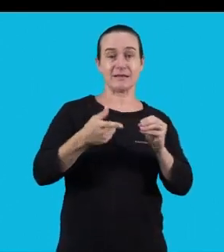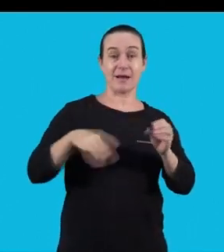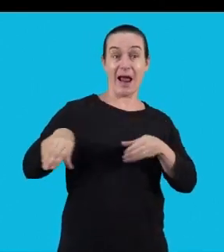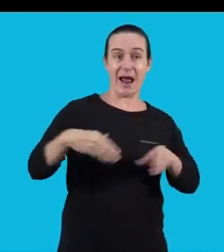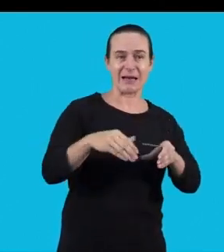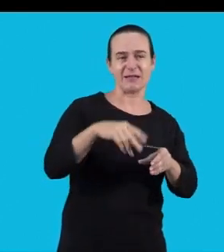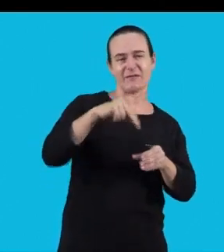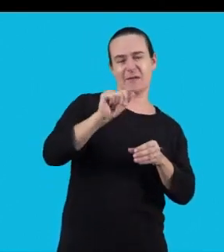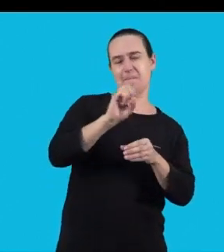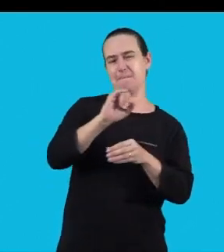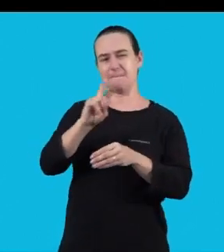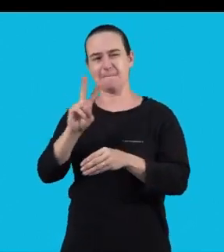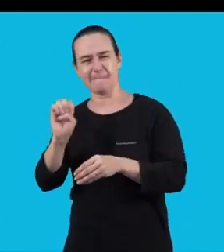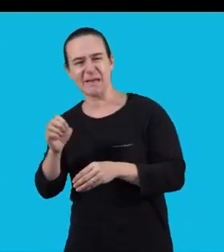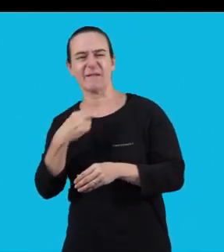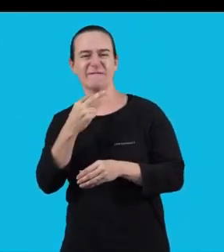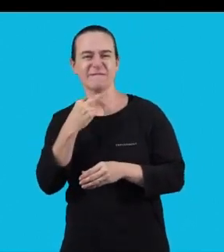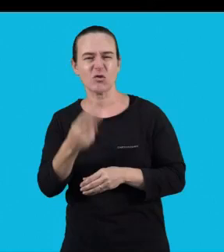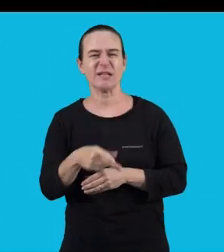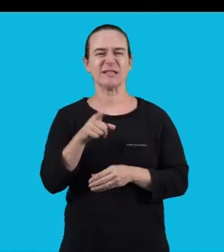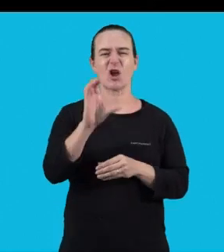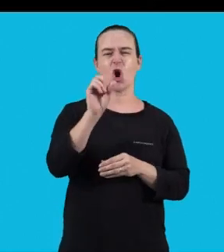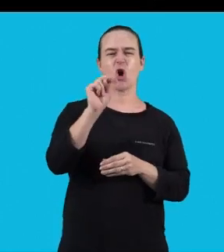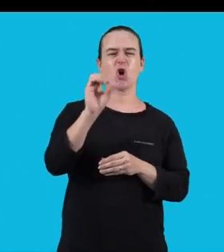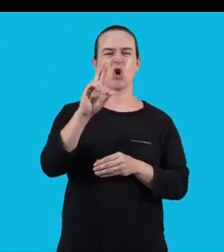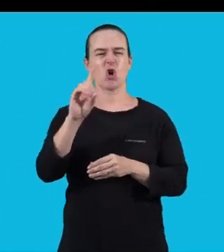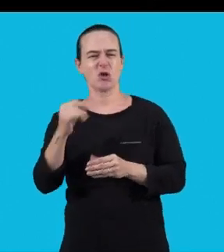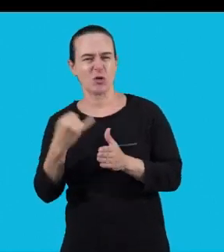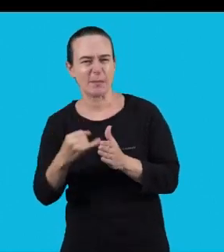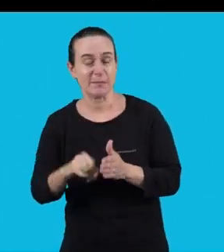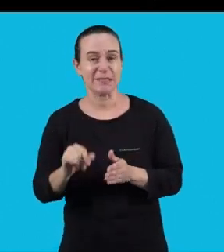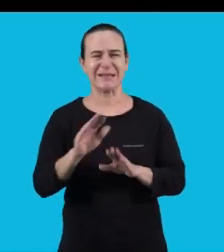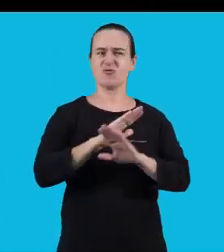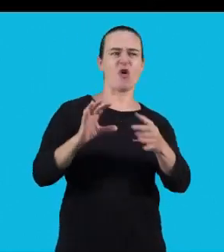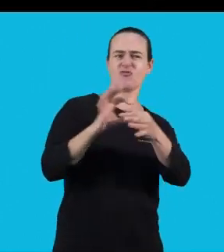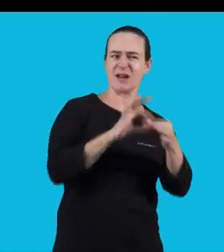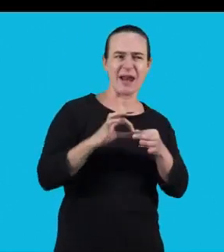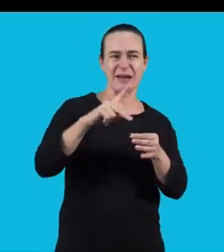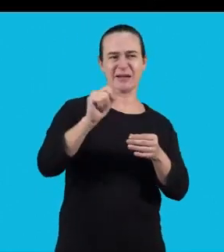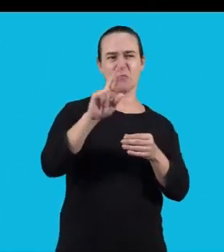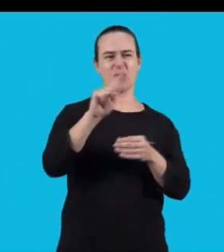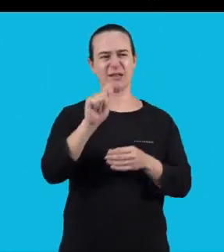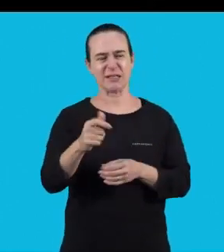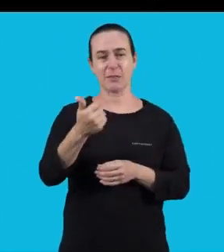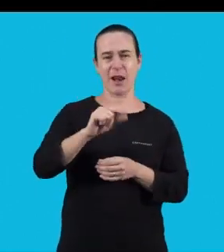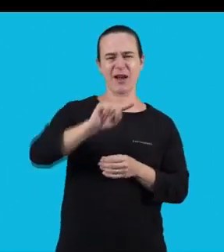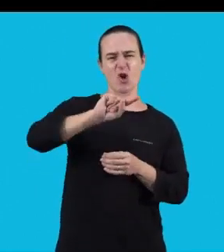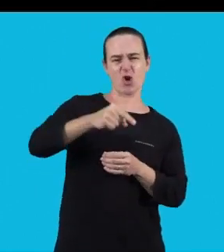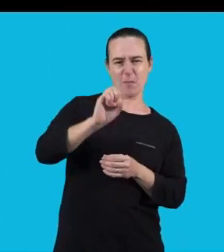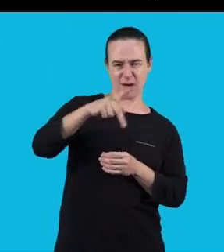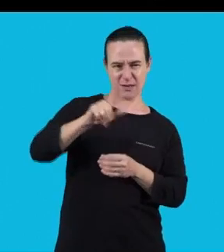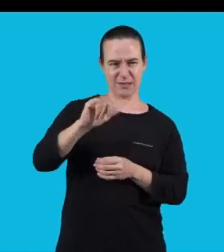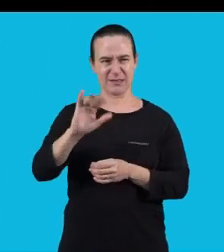correcting active and passive voice, concord errors, misrelated participle, comma splice, abbreviations,